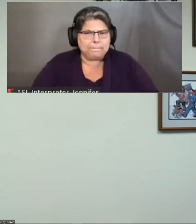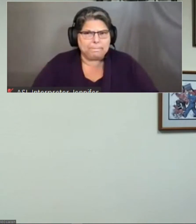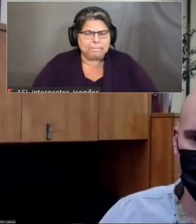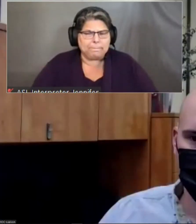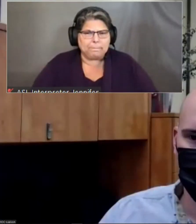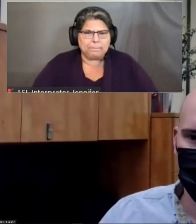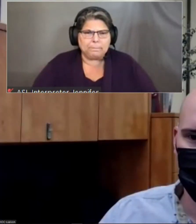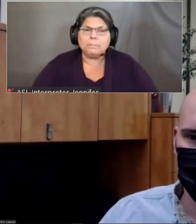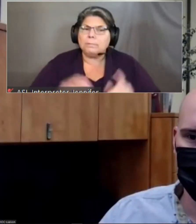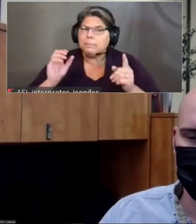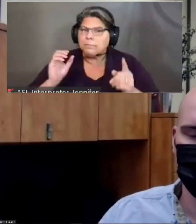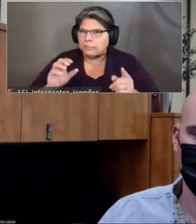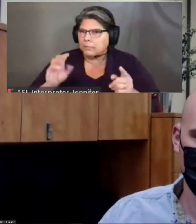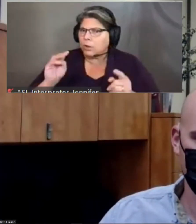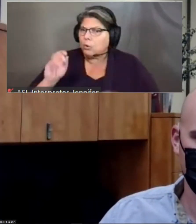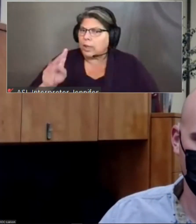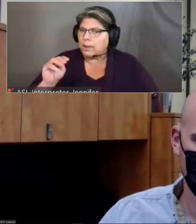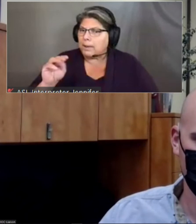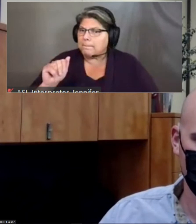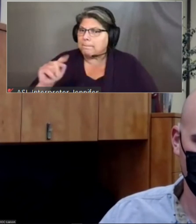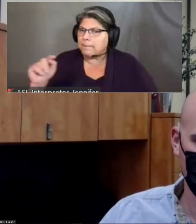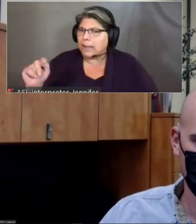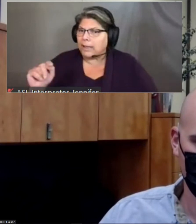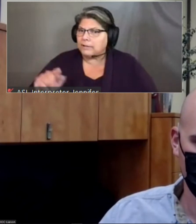All right, Matt, you're going to be up next.